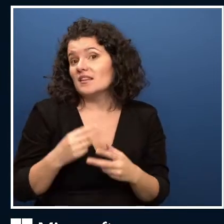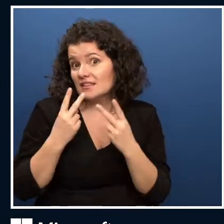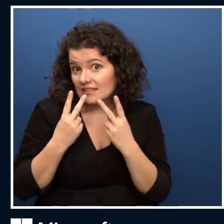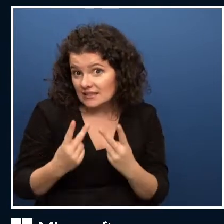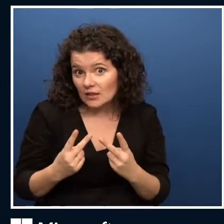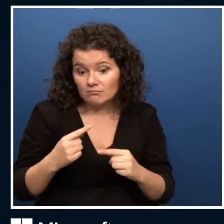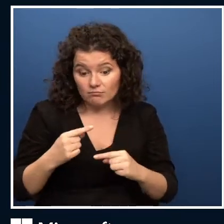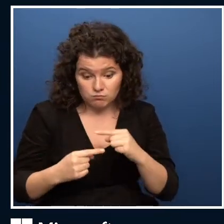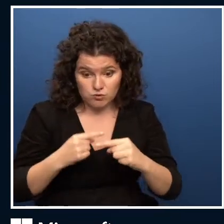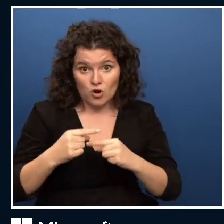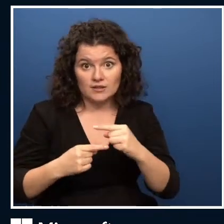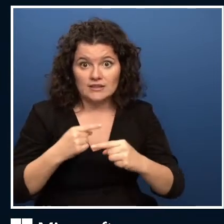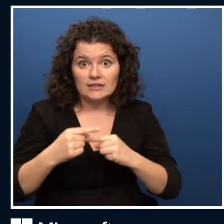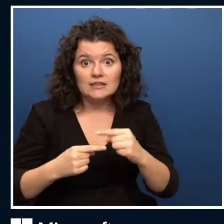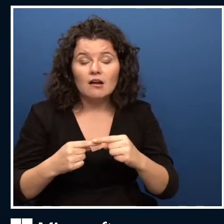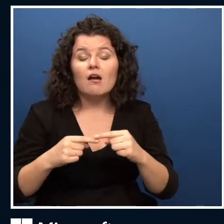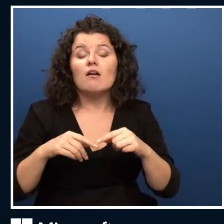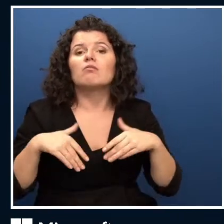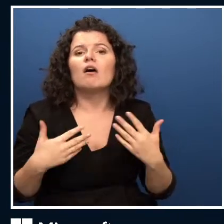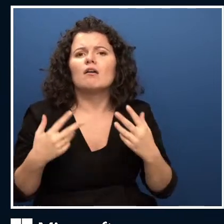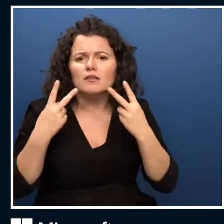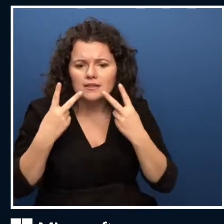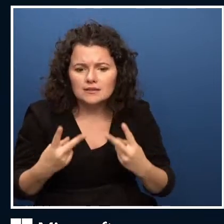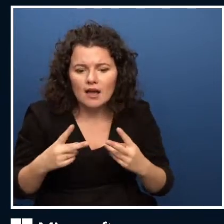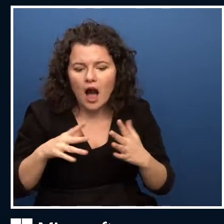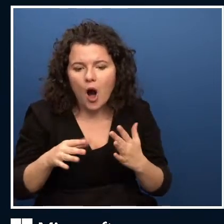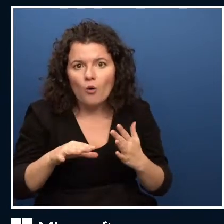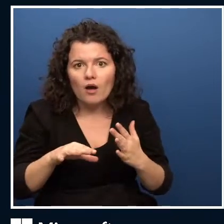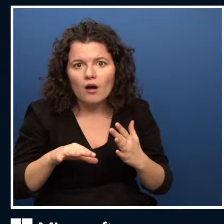ultimately used up in the